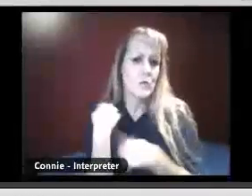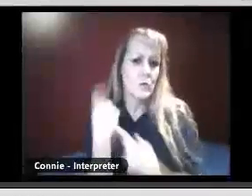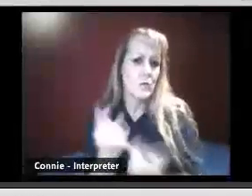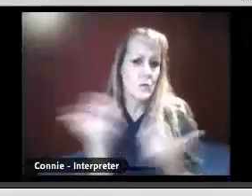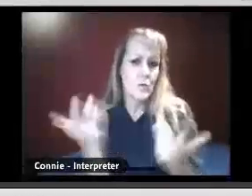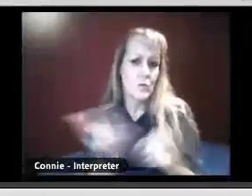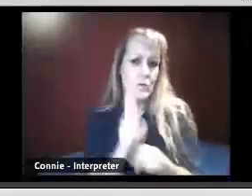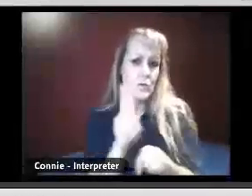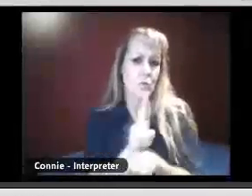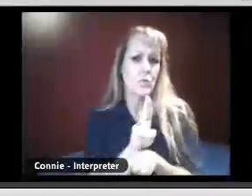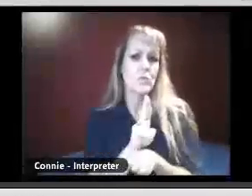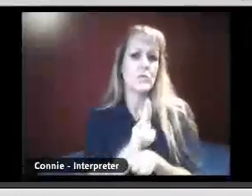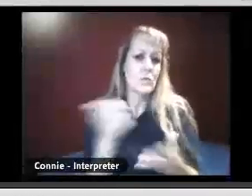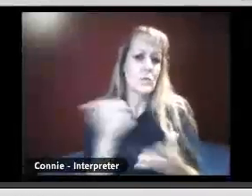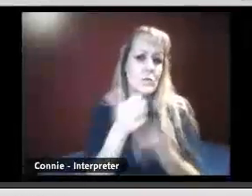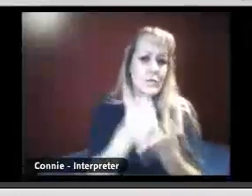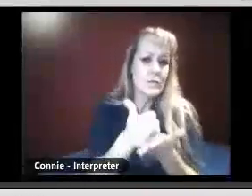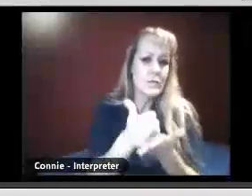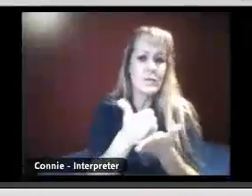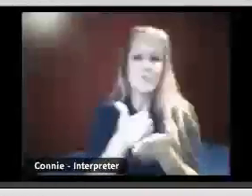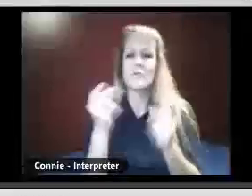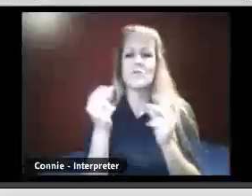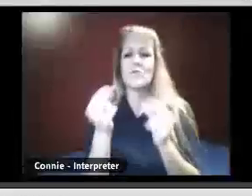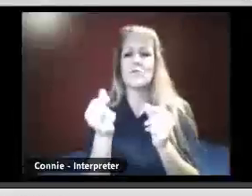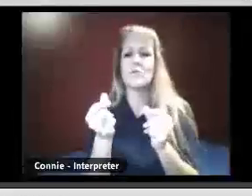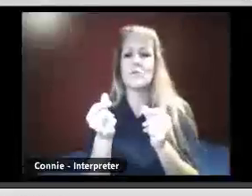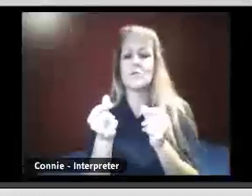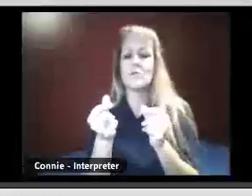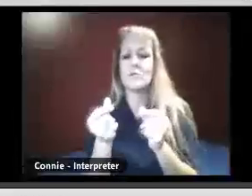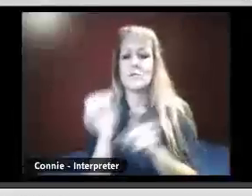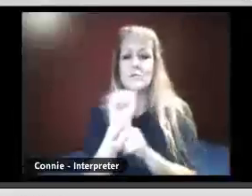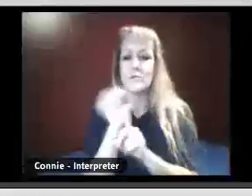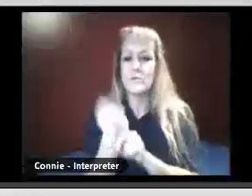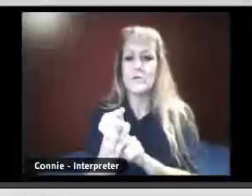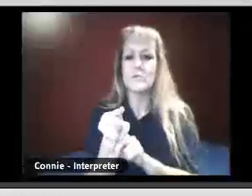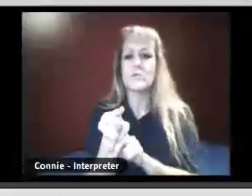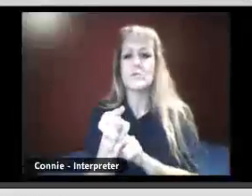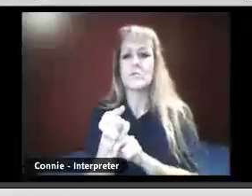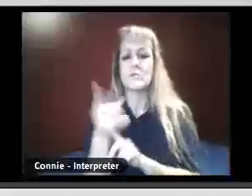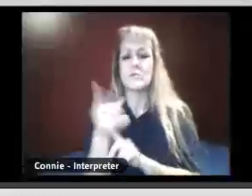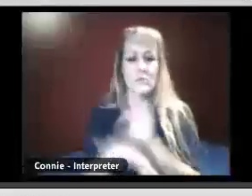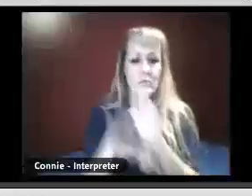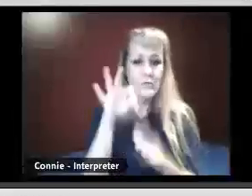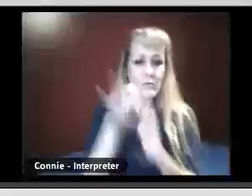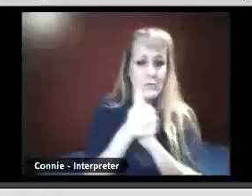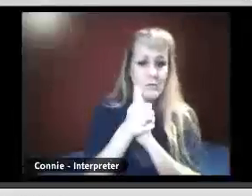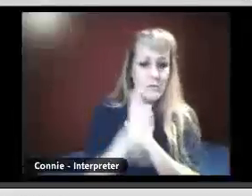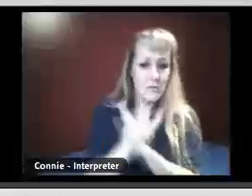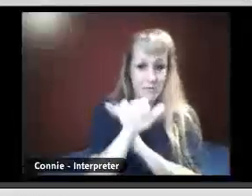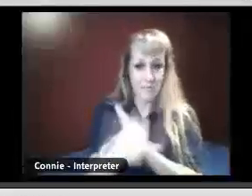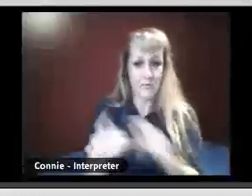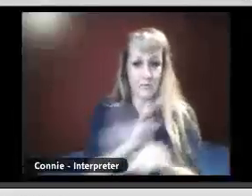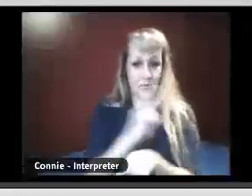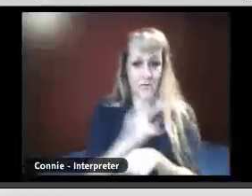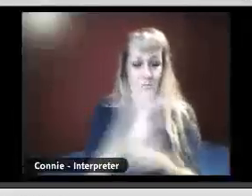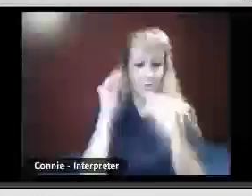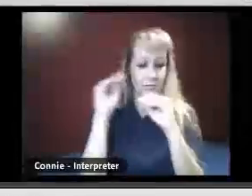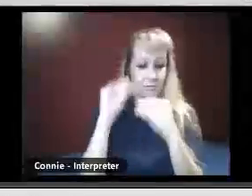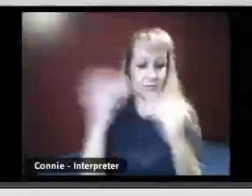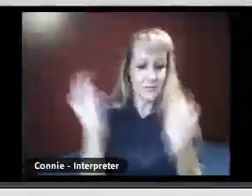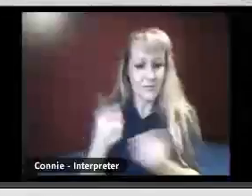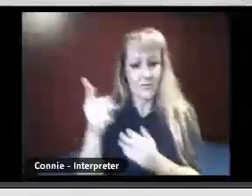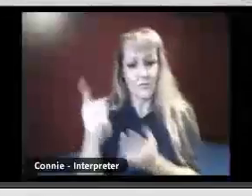helped you? What have, just real quickly, a situation where you have found the skills that we've talked about have